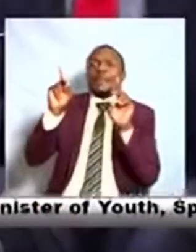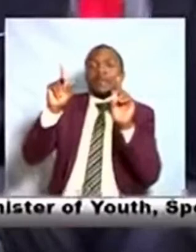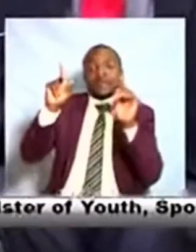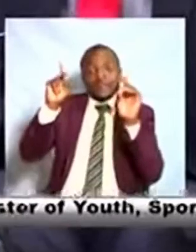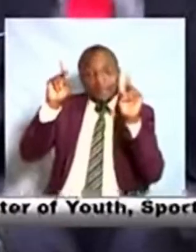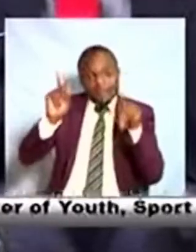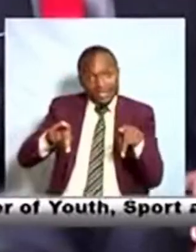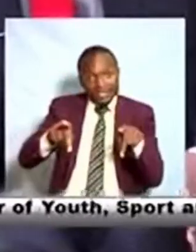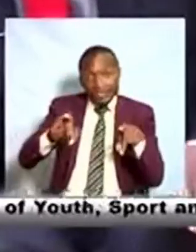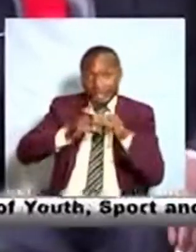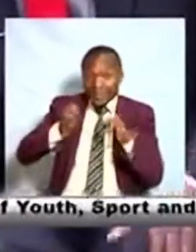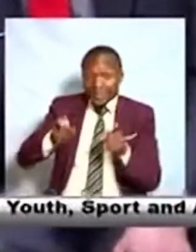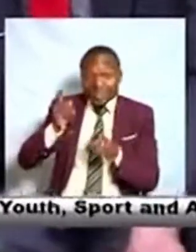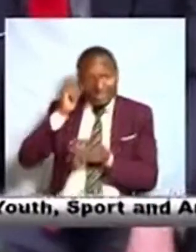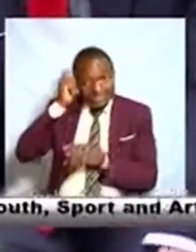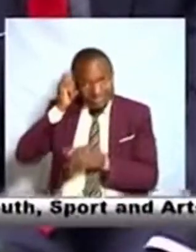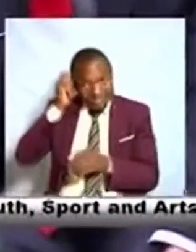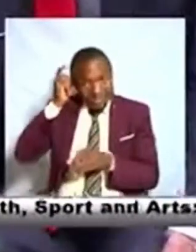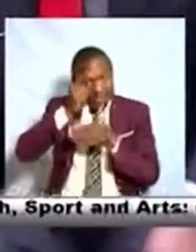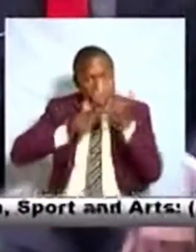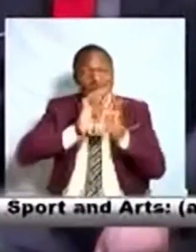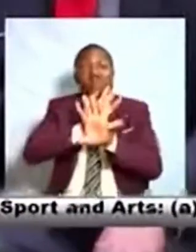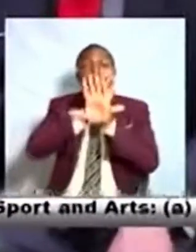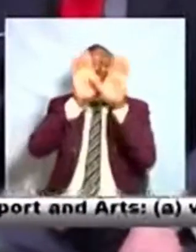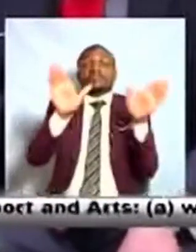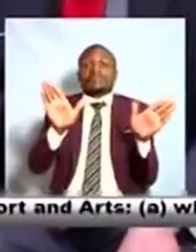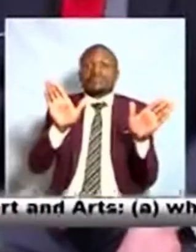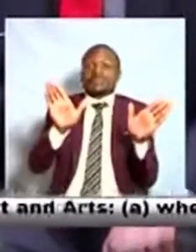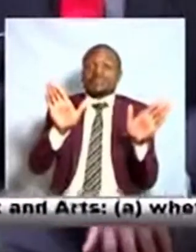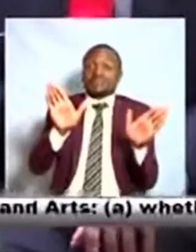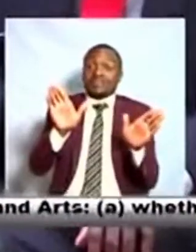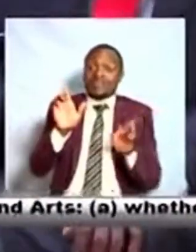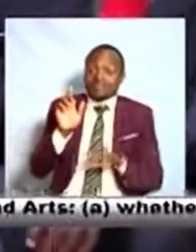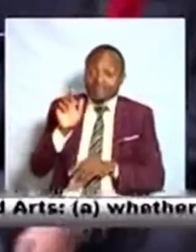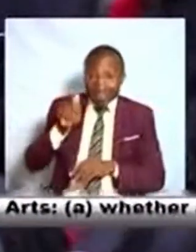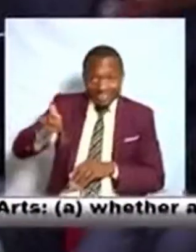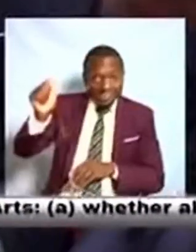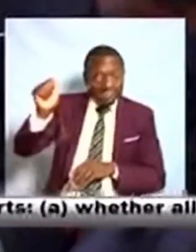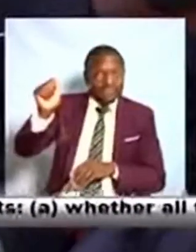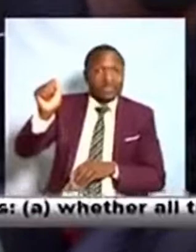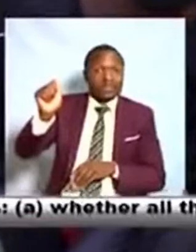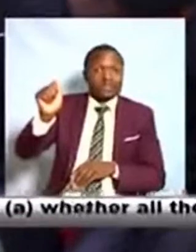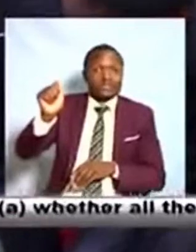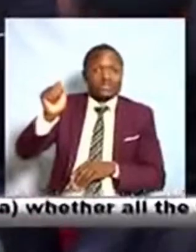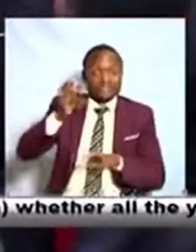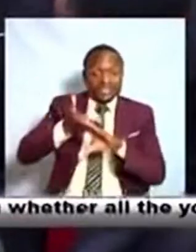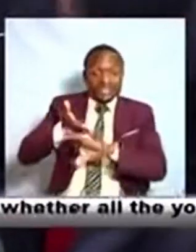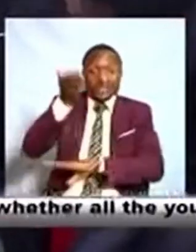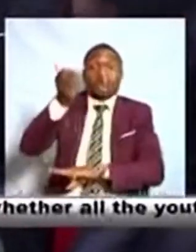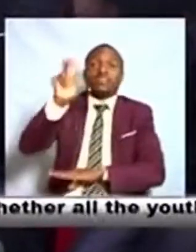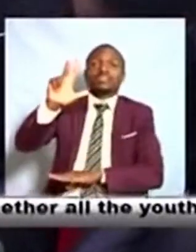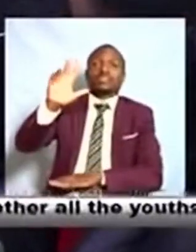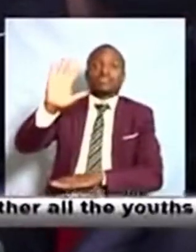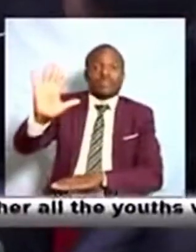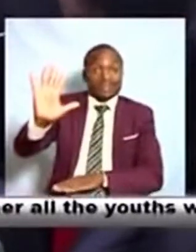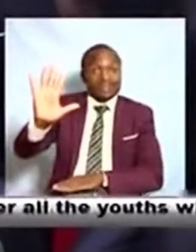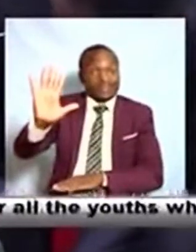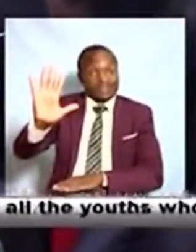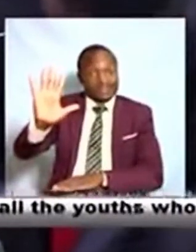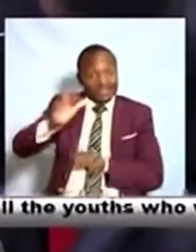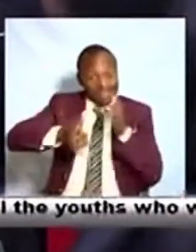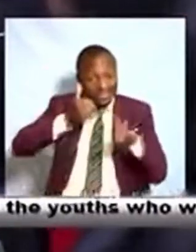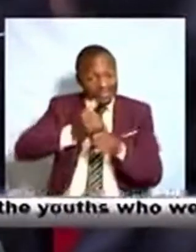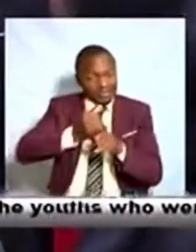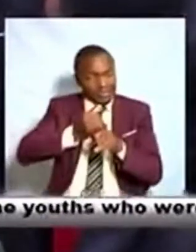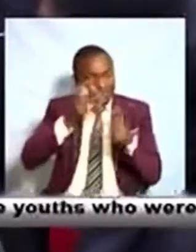think what is clear is that she's over 35. So when we say